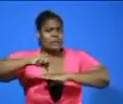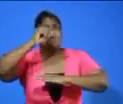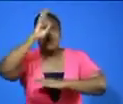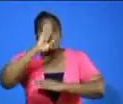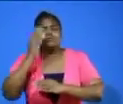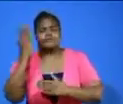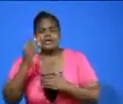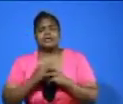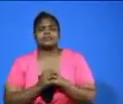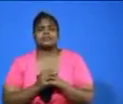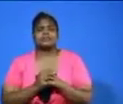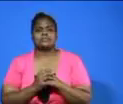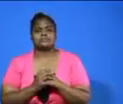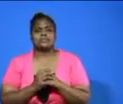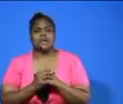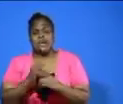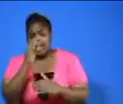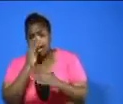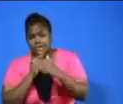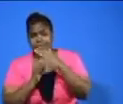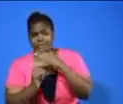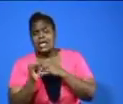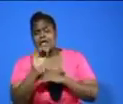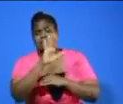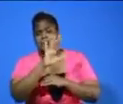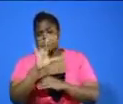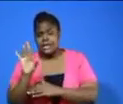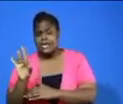God." Isaiah 58